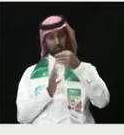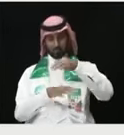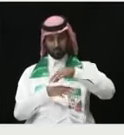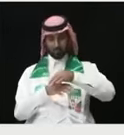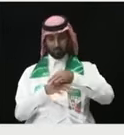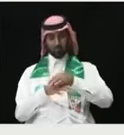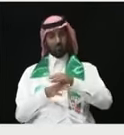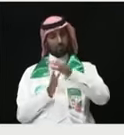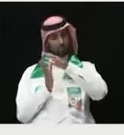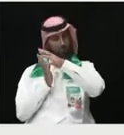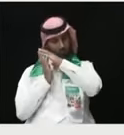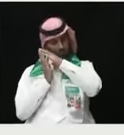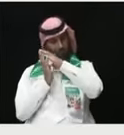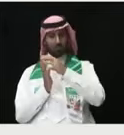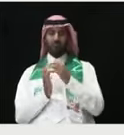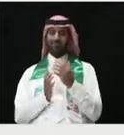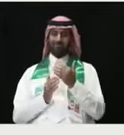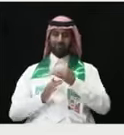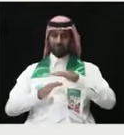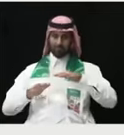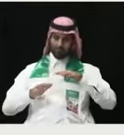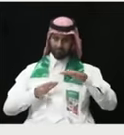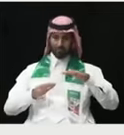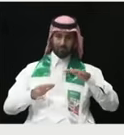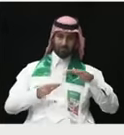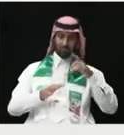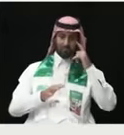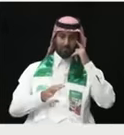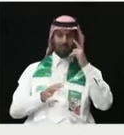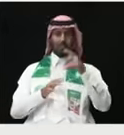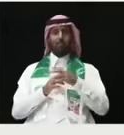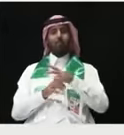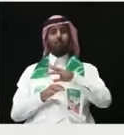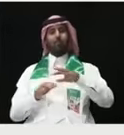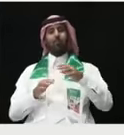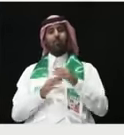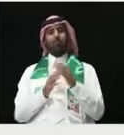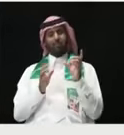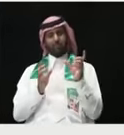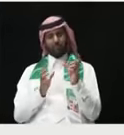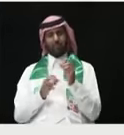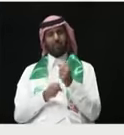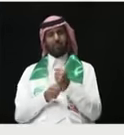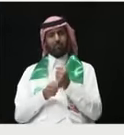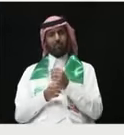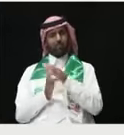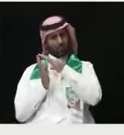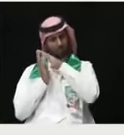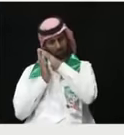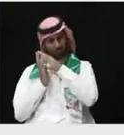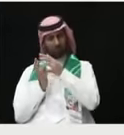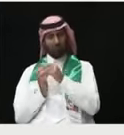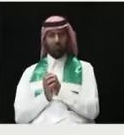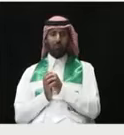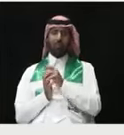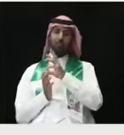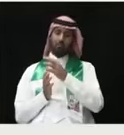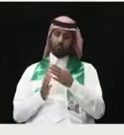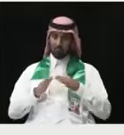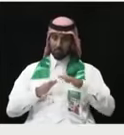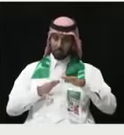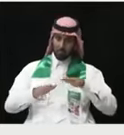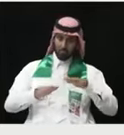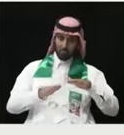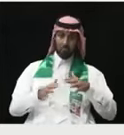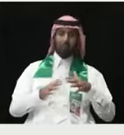happen. Which one is a long action and which one is the short action? The sleeping is long and the earthquake